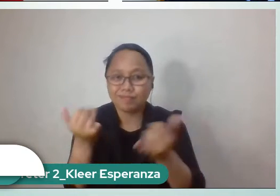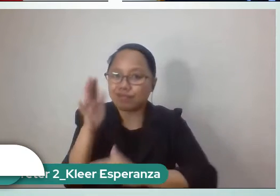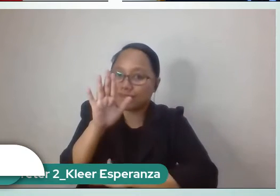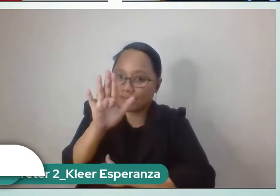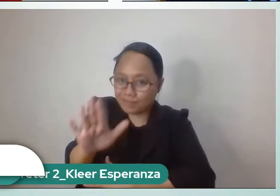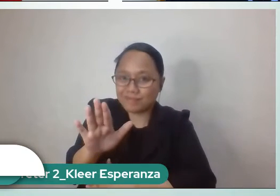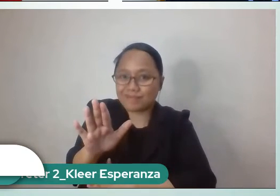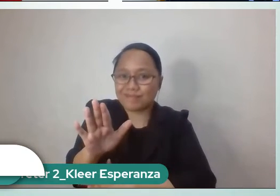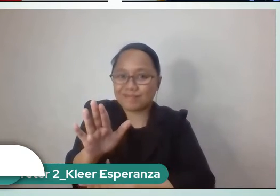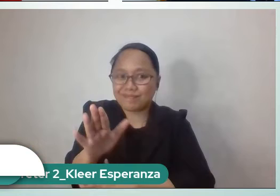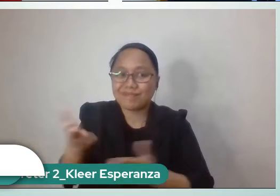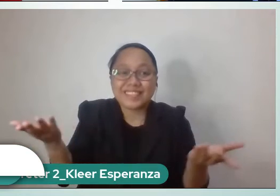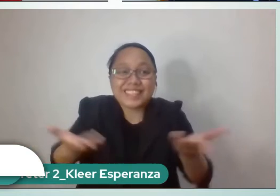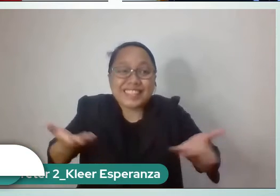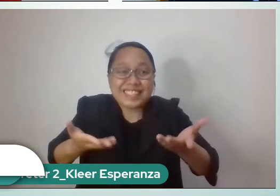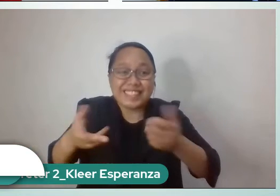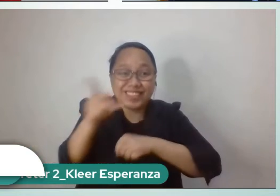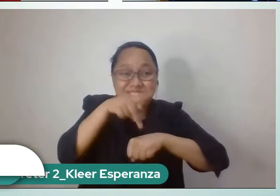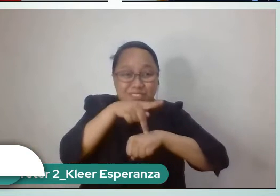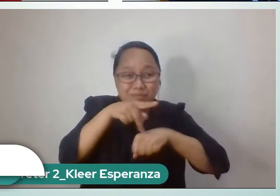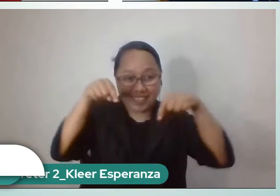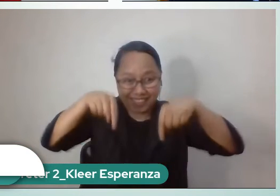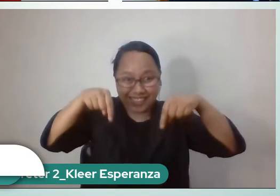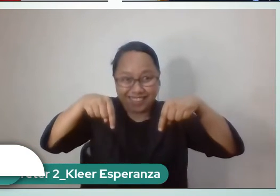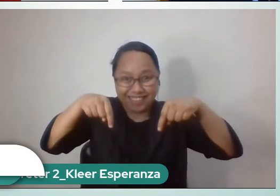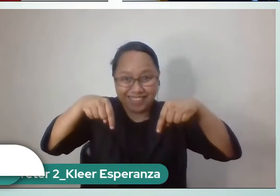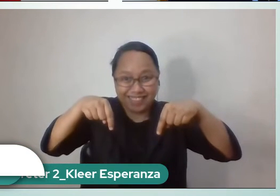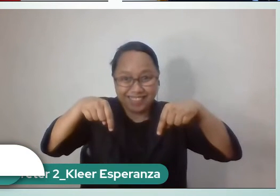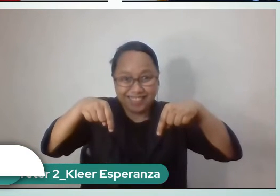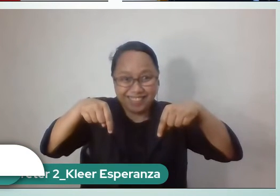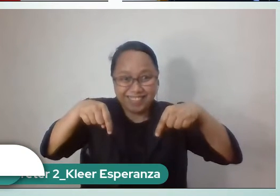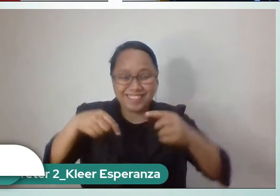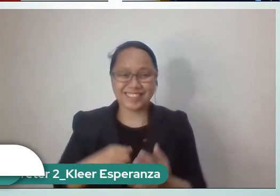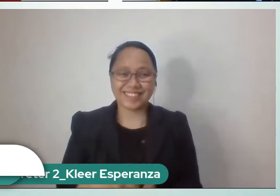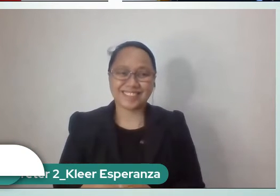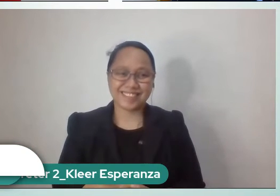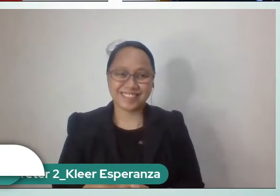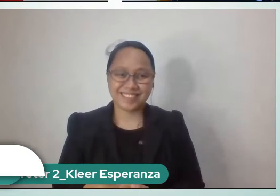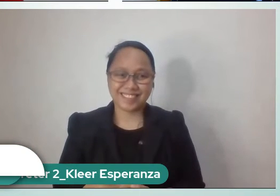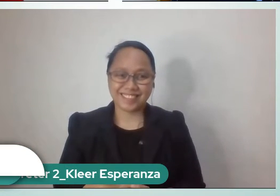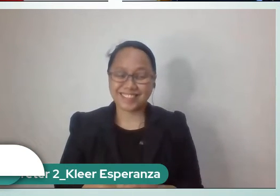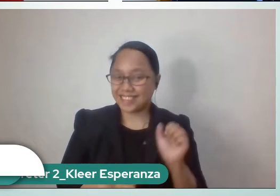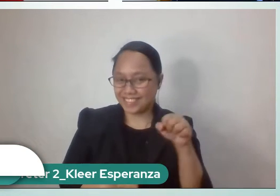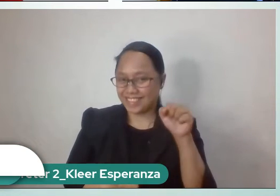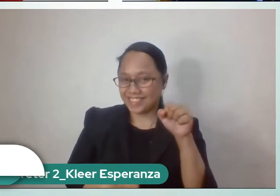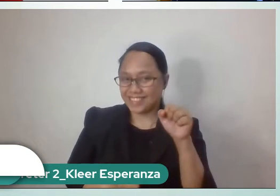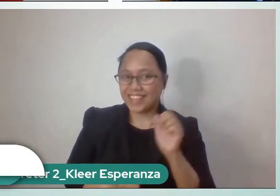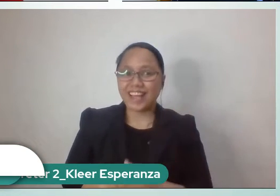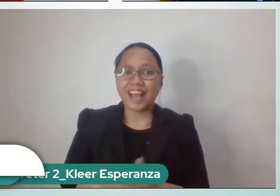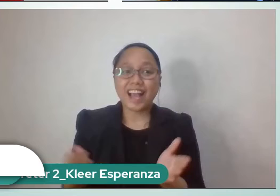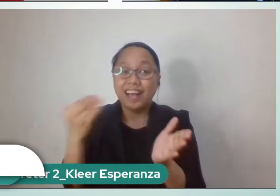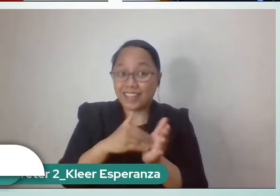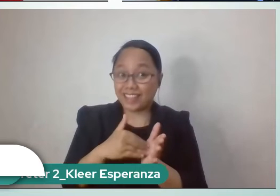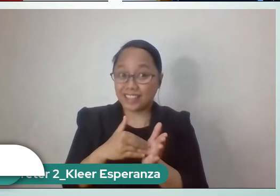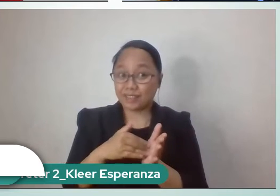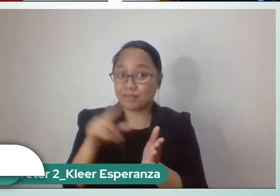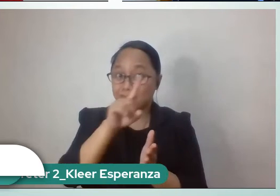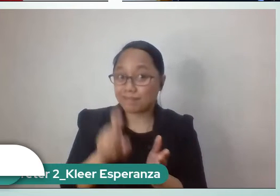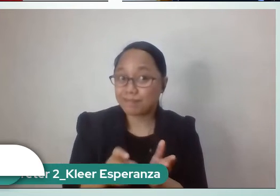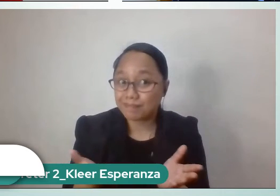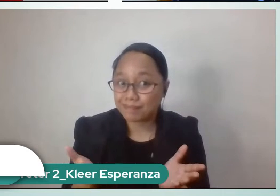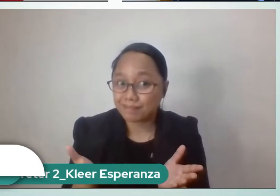in the Philippines? I understand it's early morning your side. Thank you. No, in fact, I'd like to